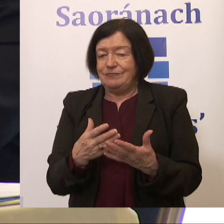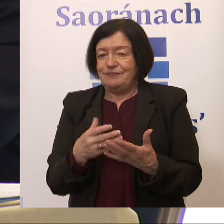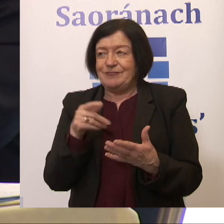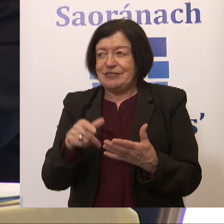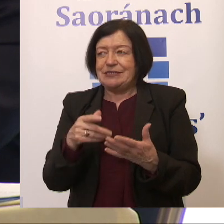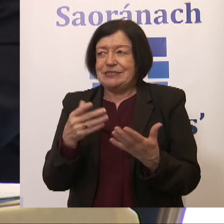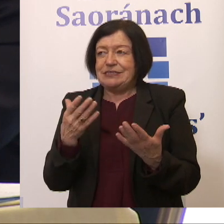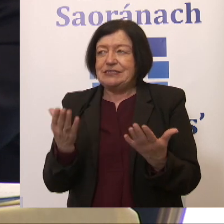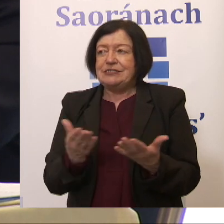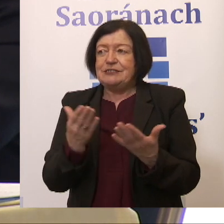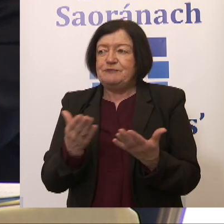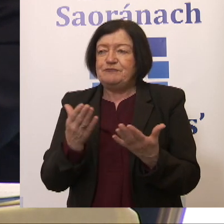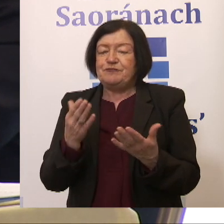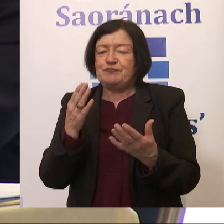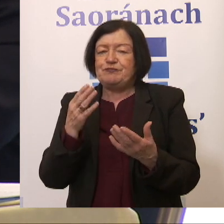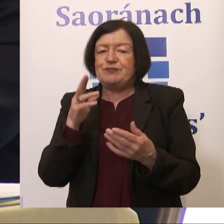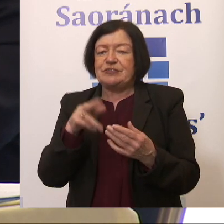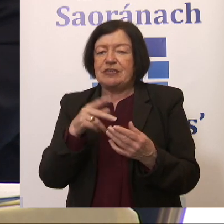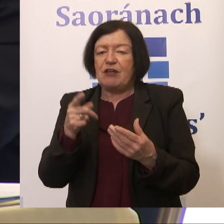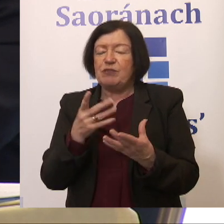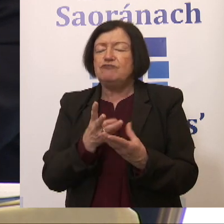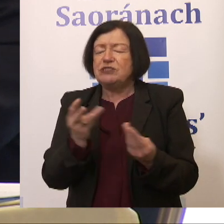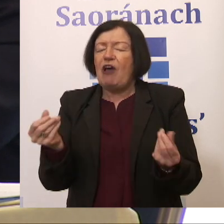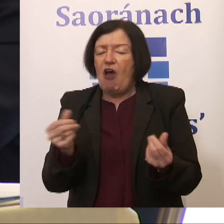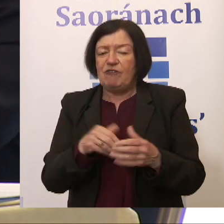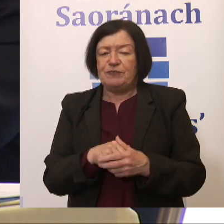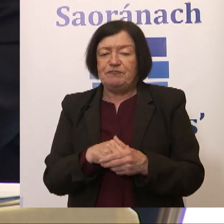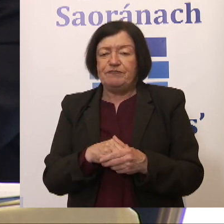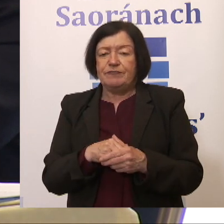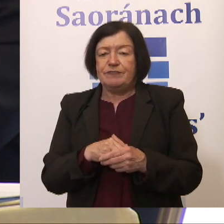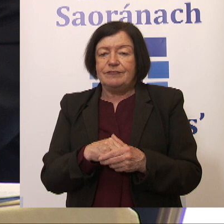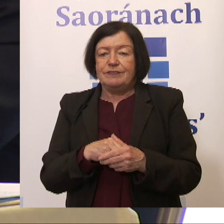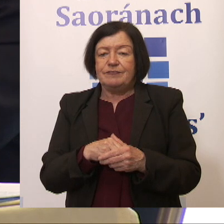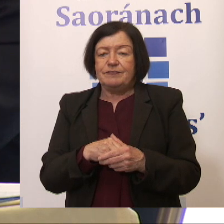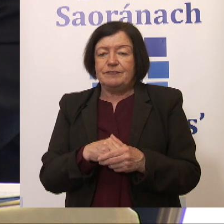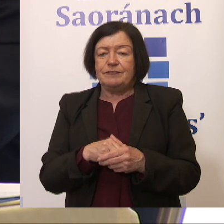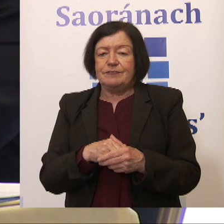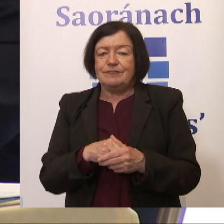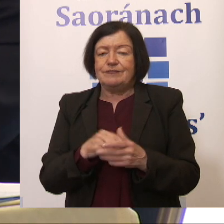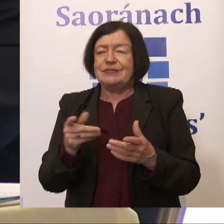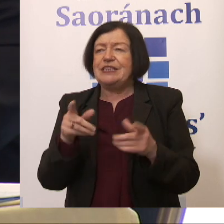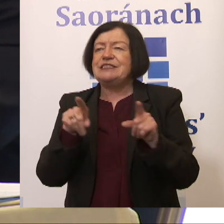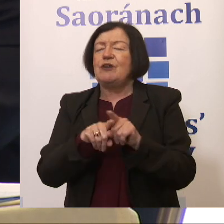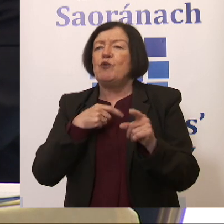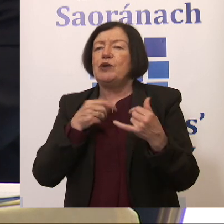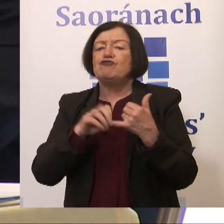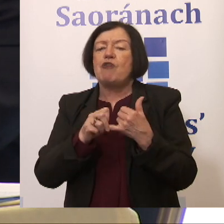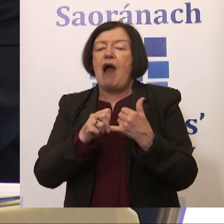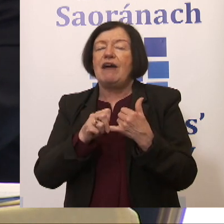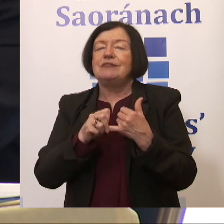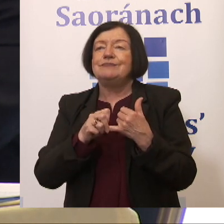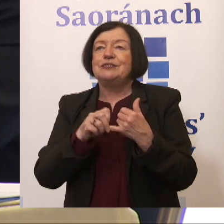can sometimes be dealt with. But it is, you know, it's like when we try and look at